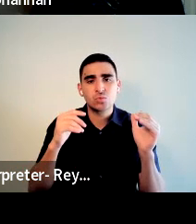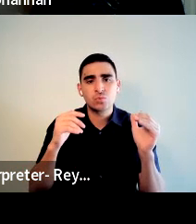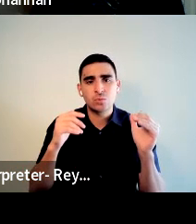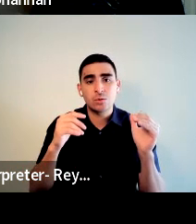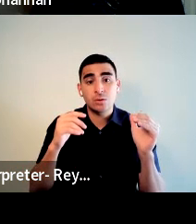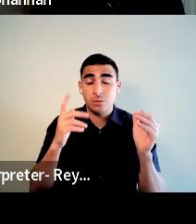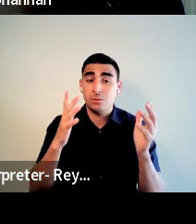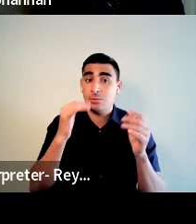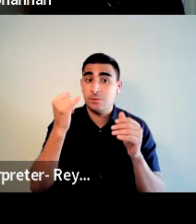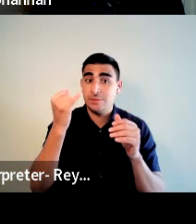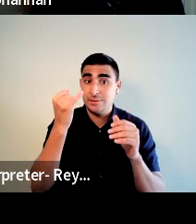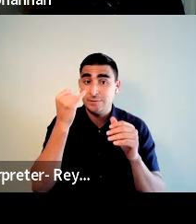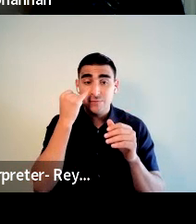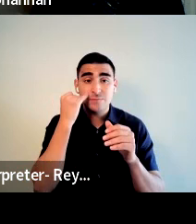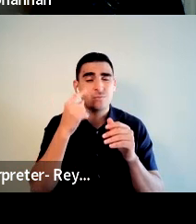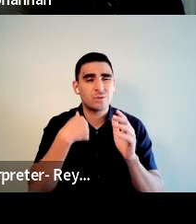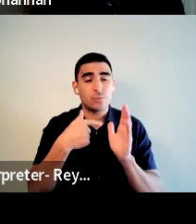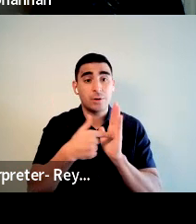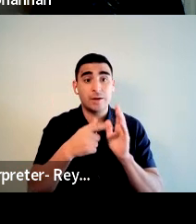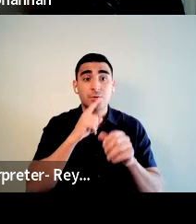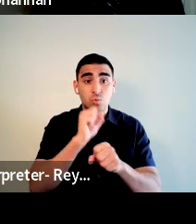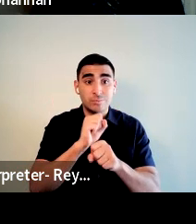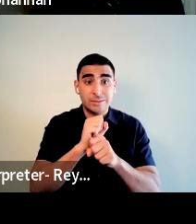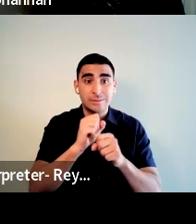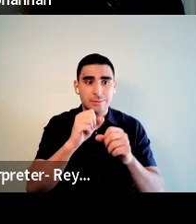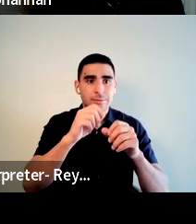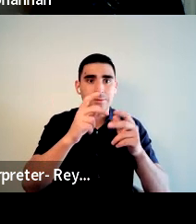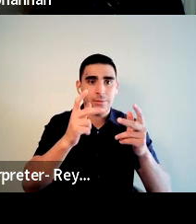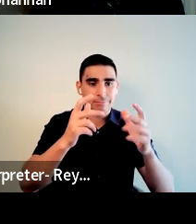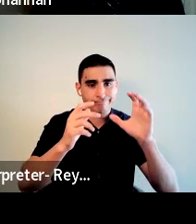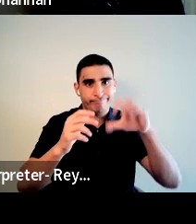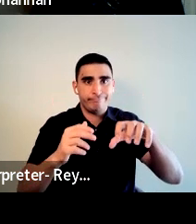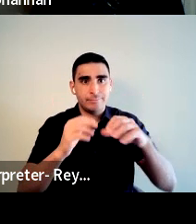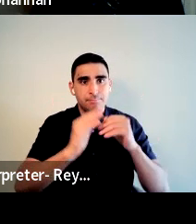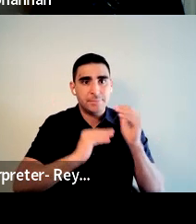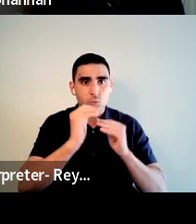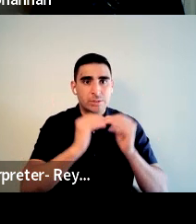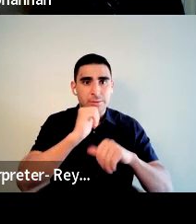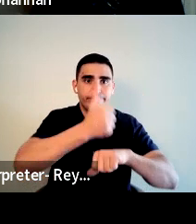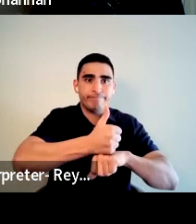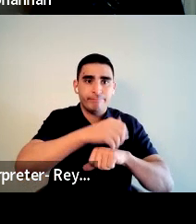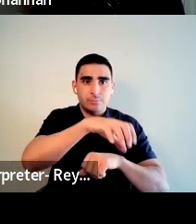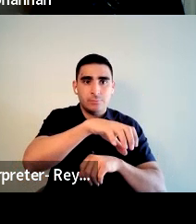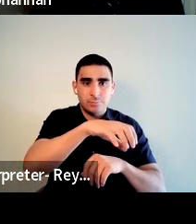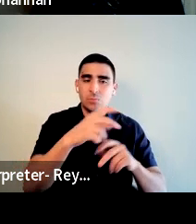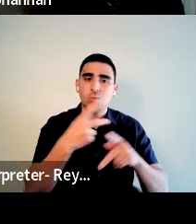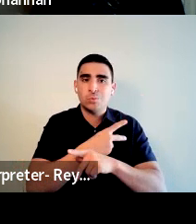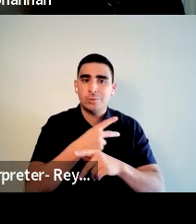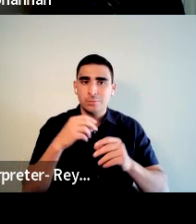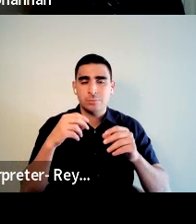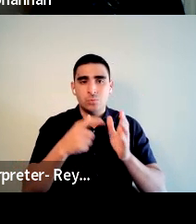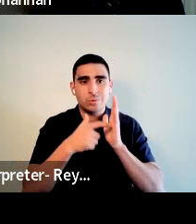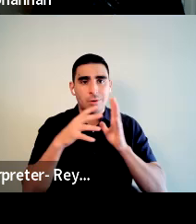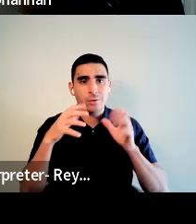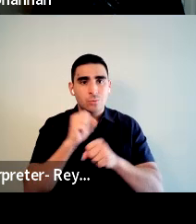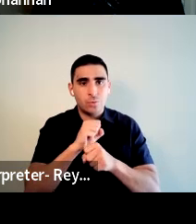especially a brick and mortar facility or an online resource, it's only as good as, if you can reach the